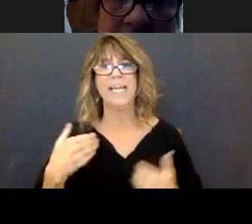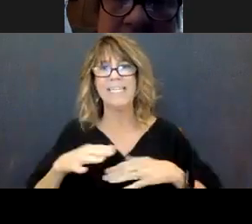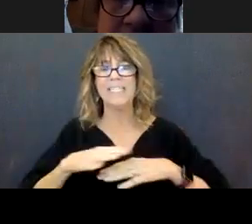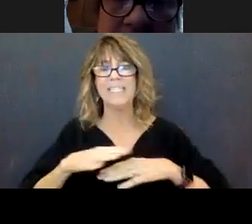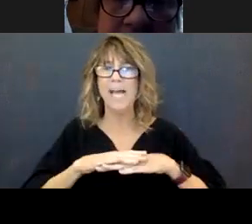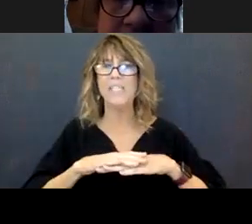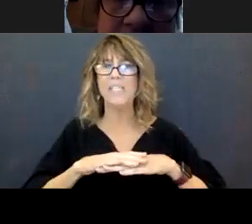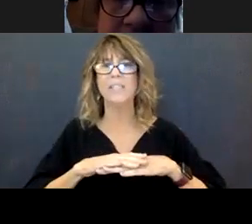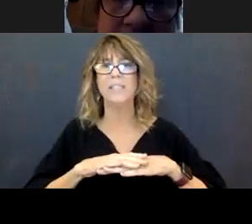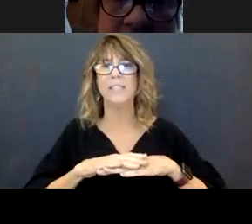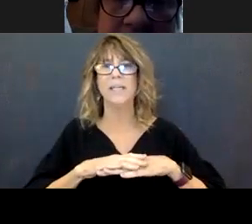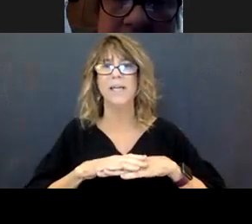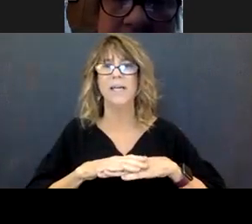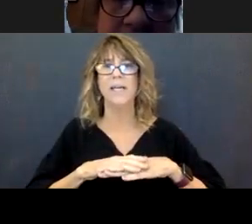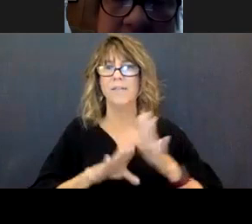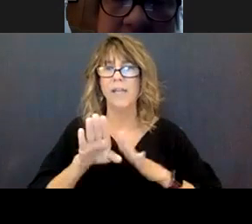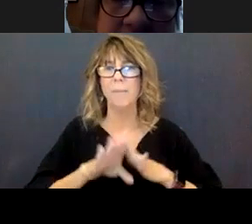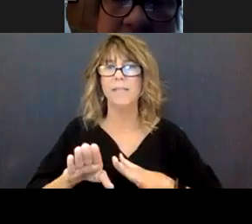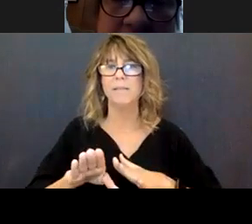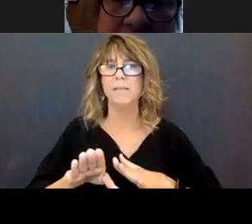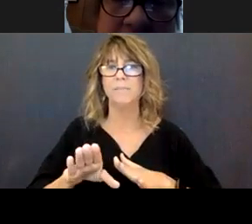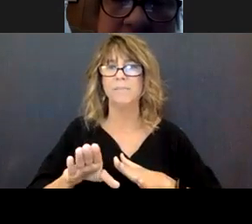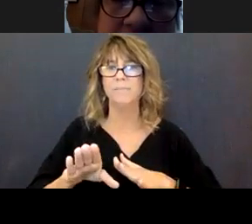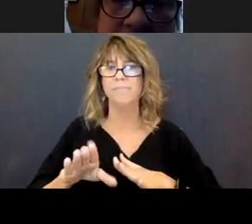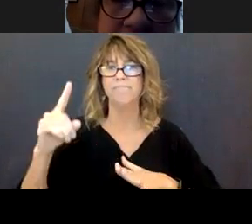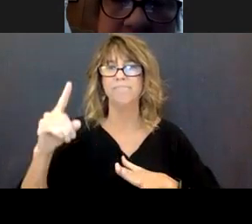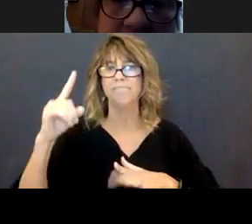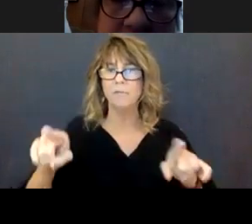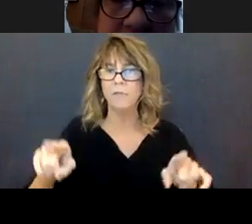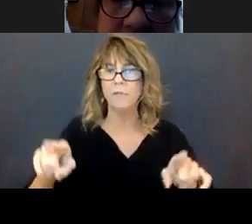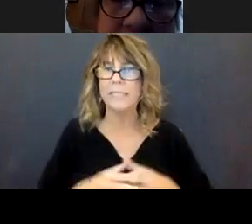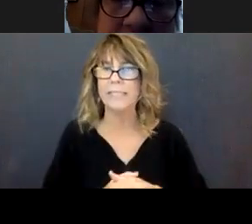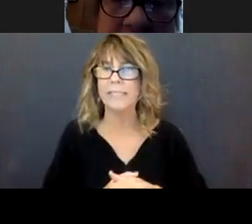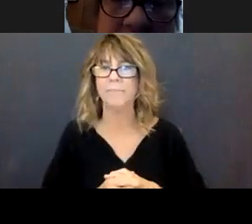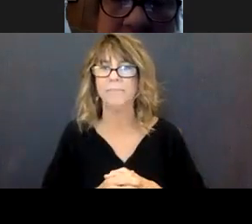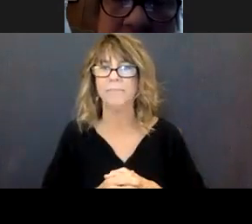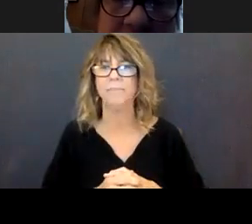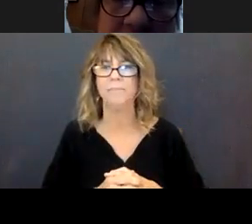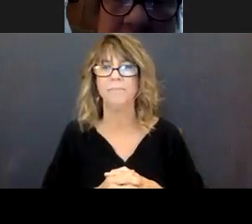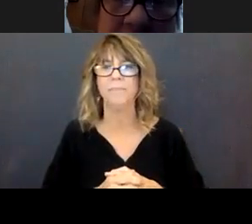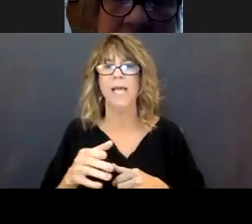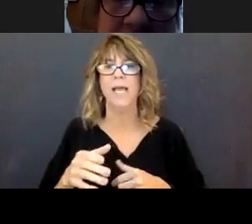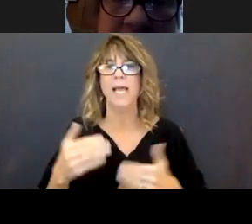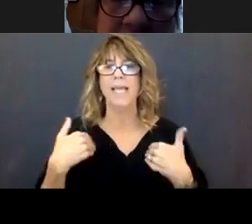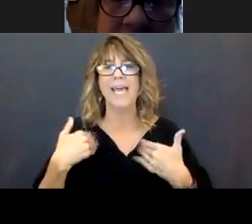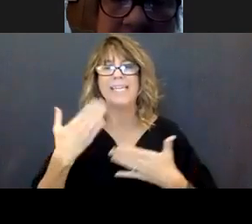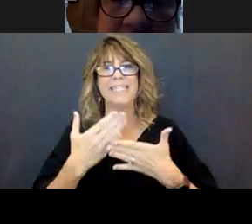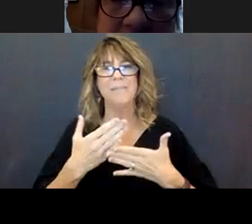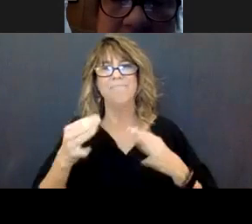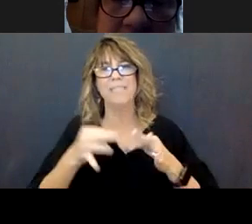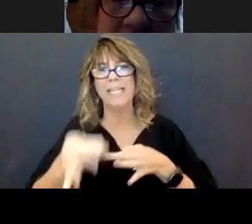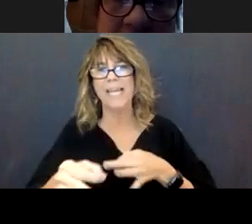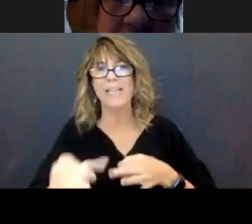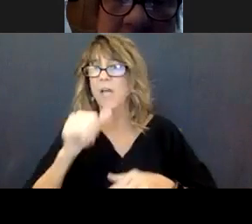developmental differences. He has some global delay. There is not one service provider that has been able to meet